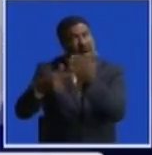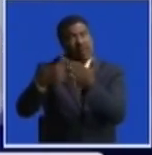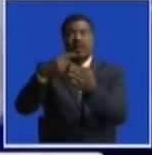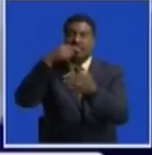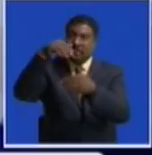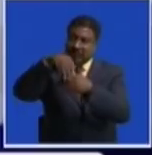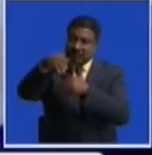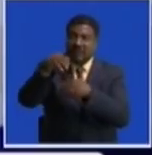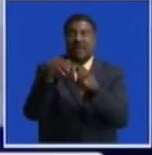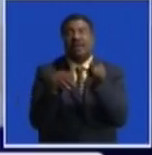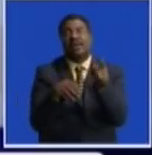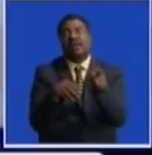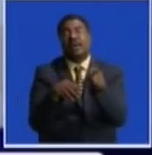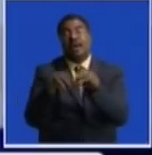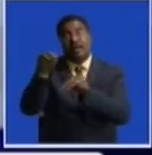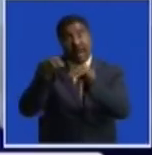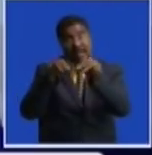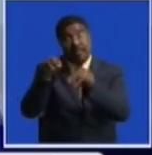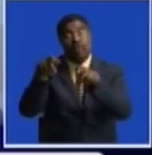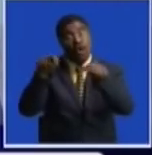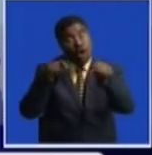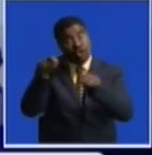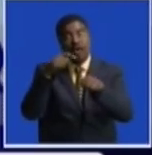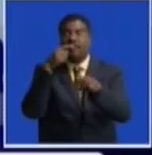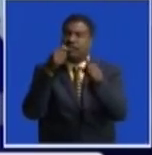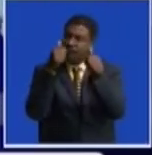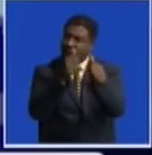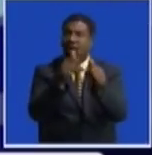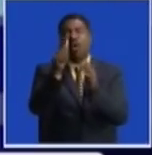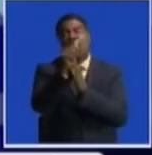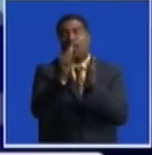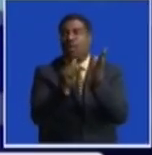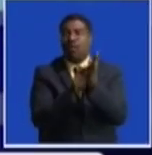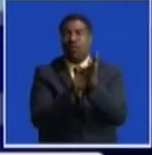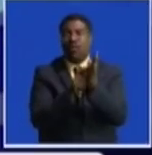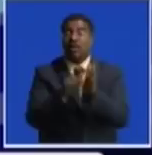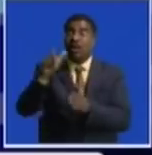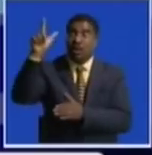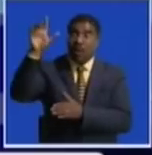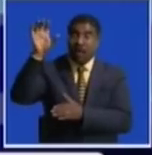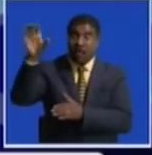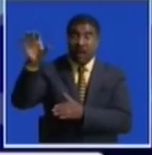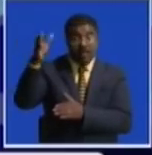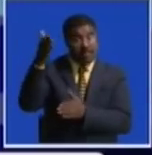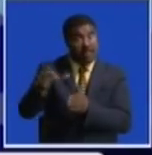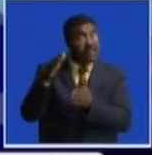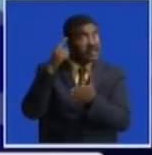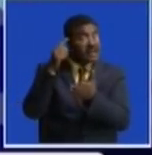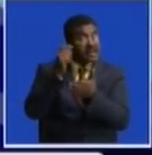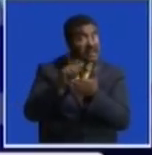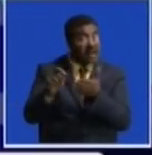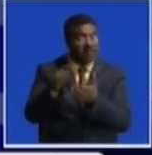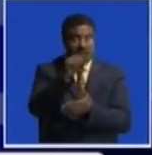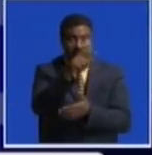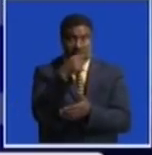accountability, oversight, management and control in accordance with the law. And Luapula Province Permanent Secretary Buletin Samukela says